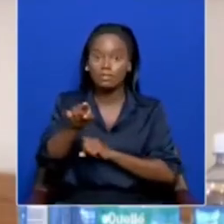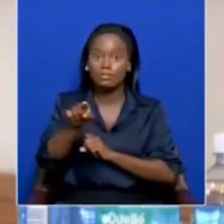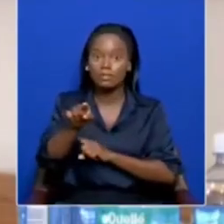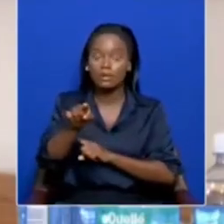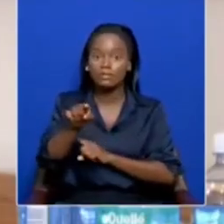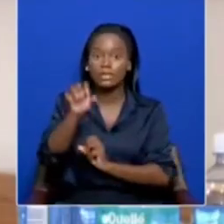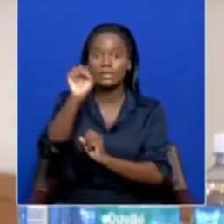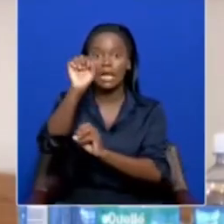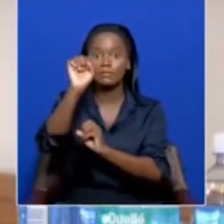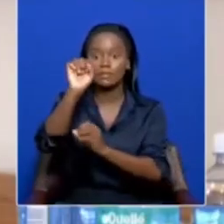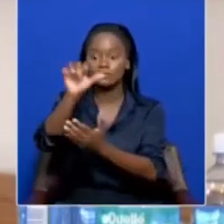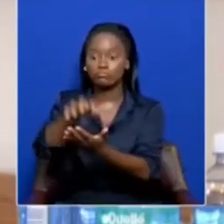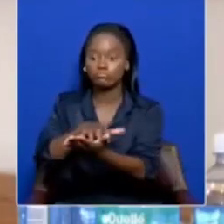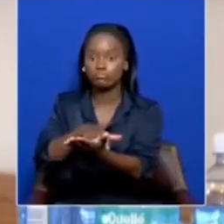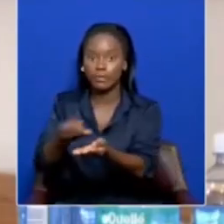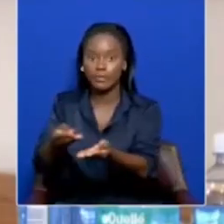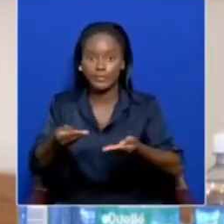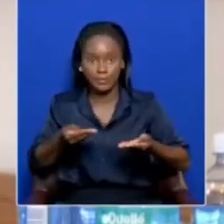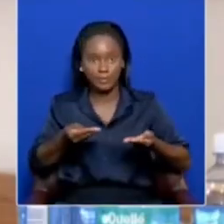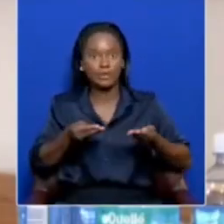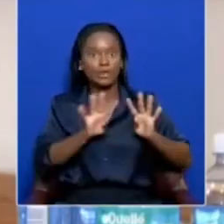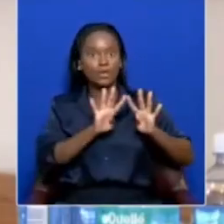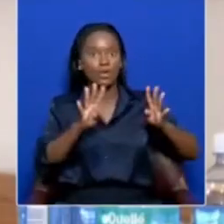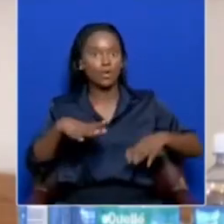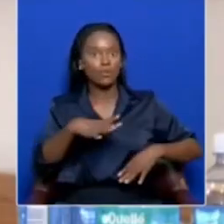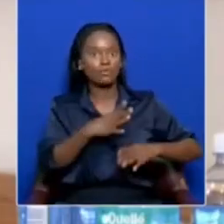the evidence you are about to tender?